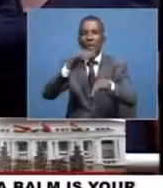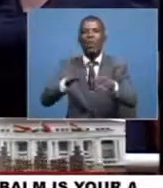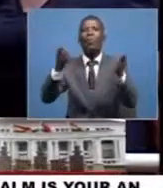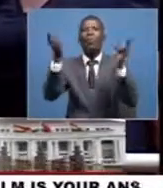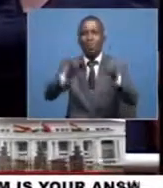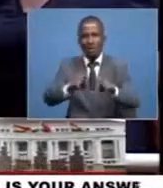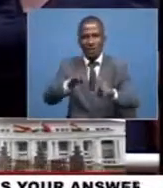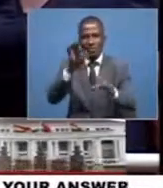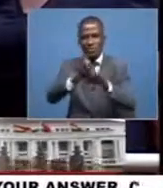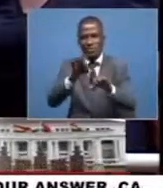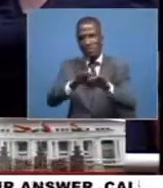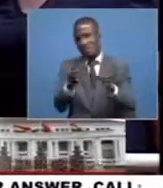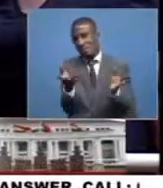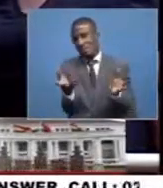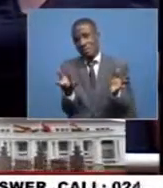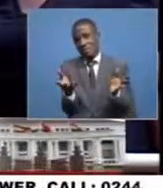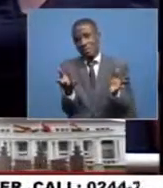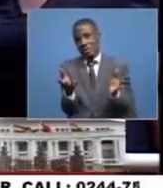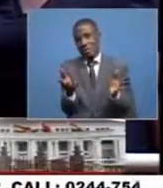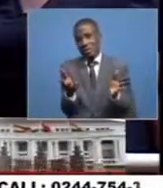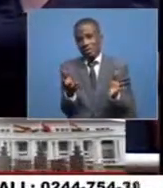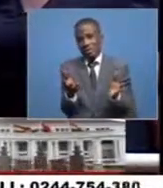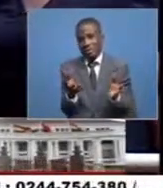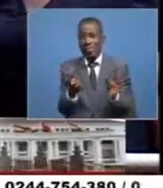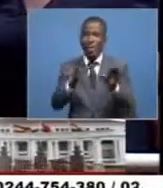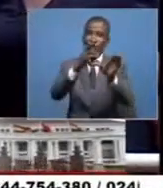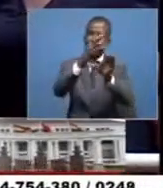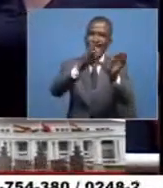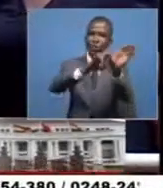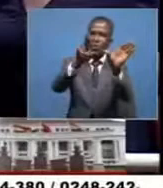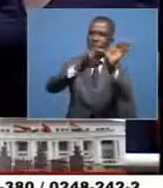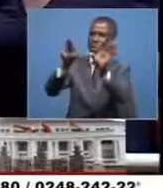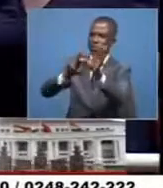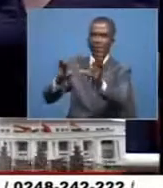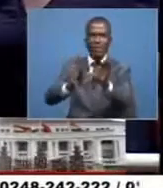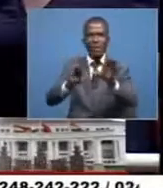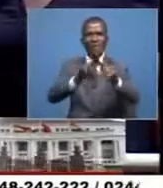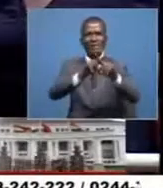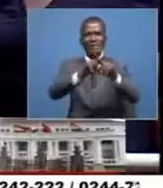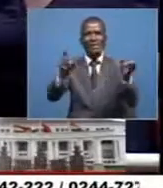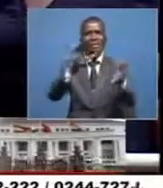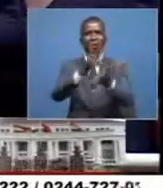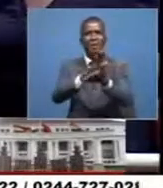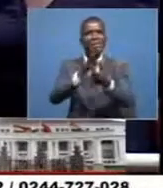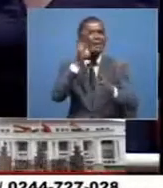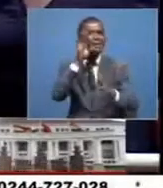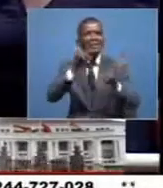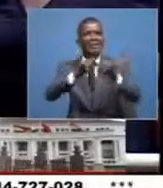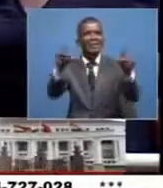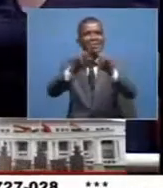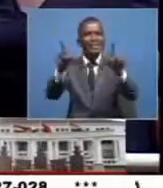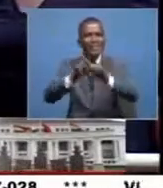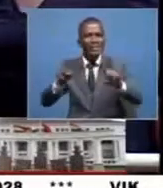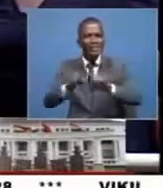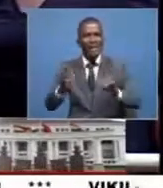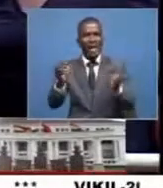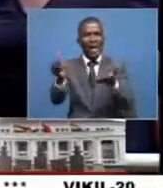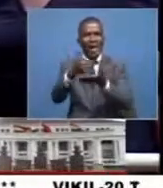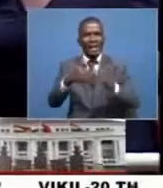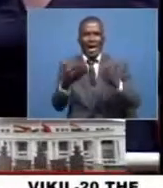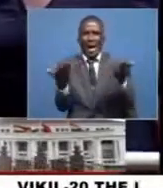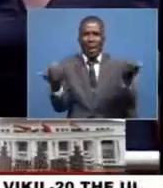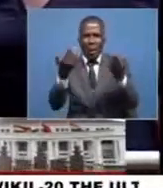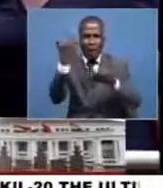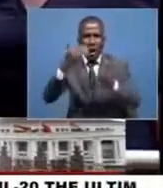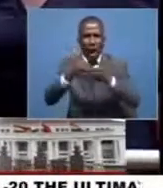seen for some regions there are different summary sheets, different collation sheets. How did that come